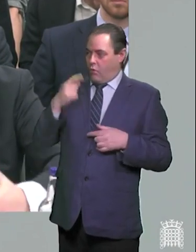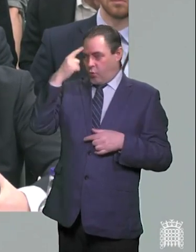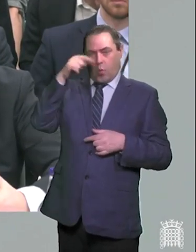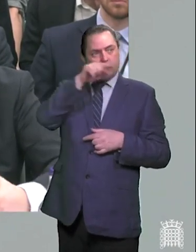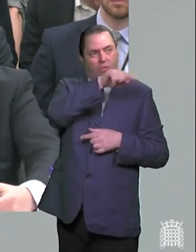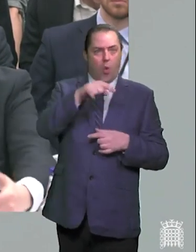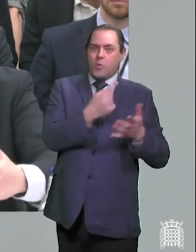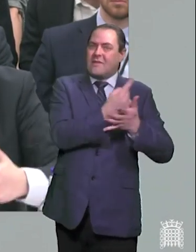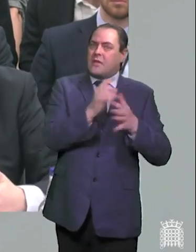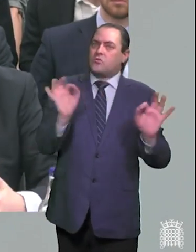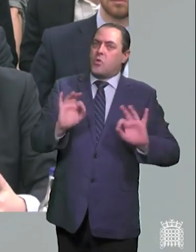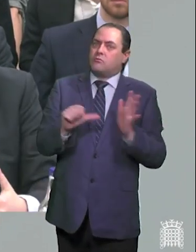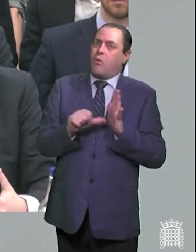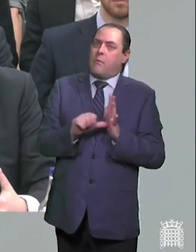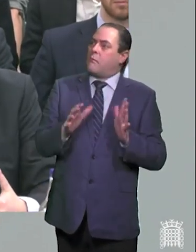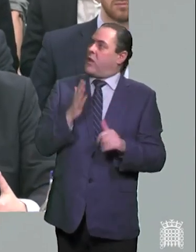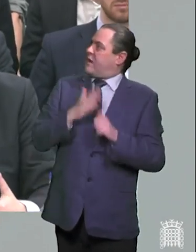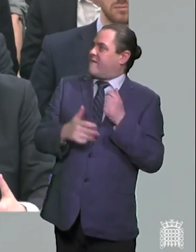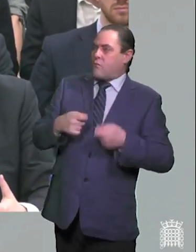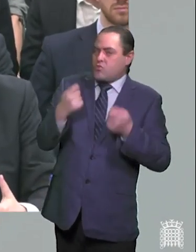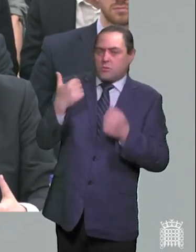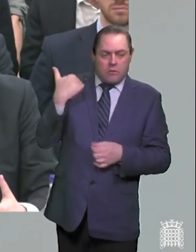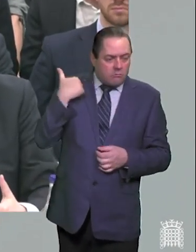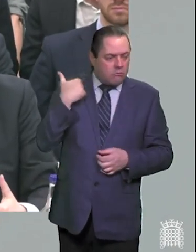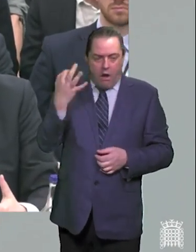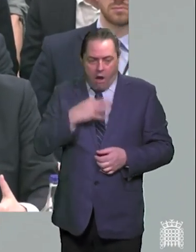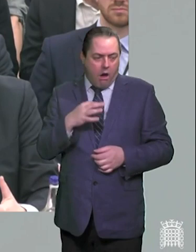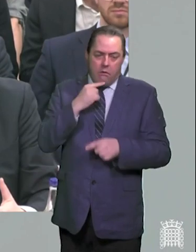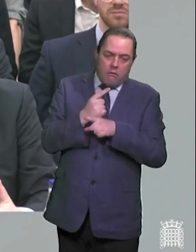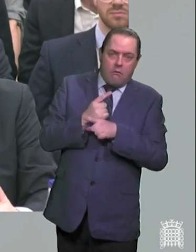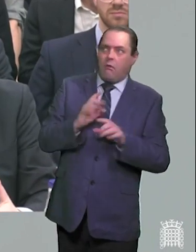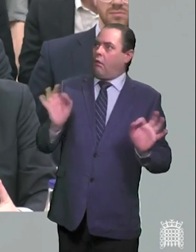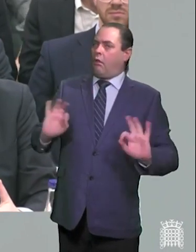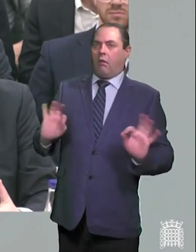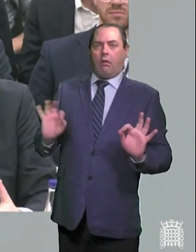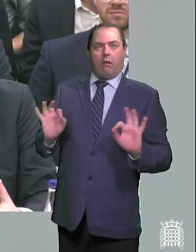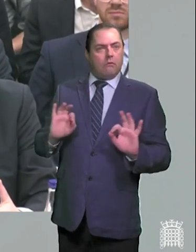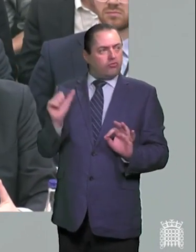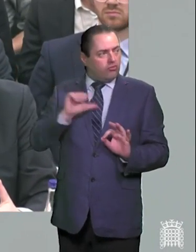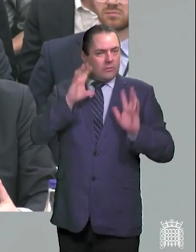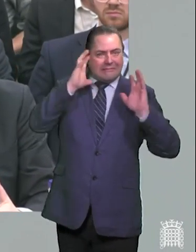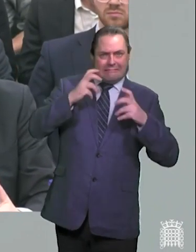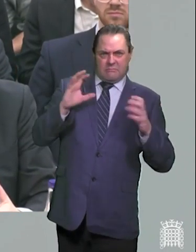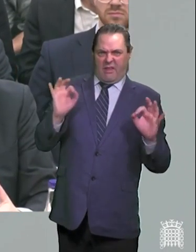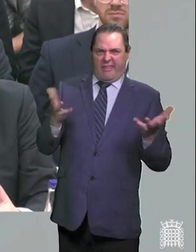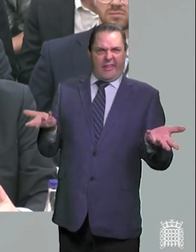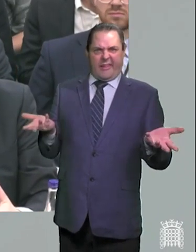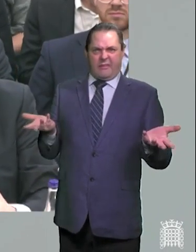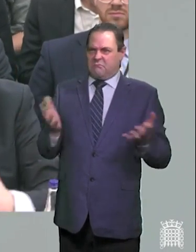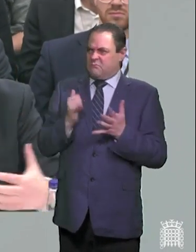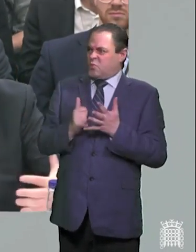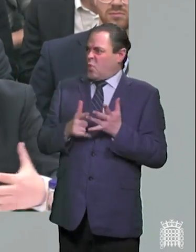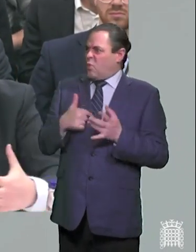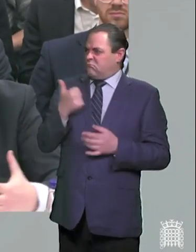were an issue. Nobody had previously raised them with me as being things that I ought to be concerned about.